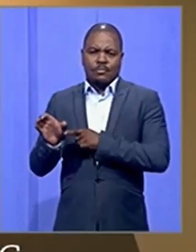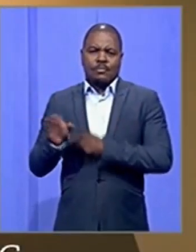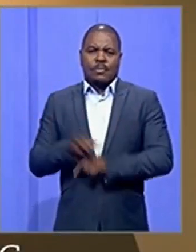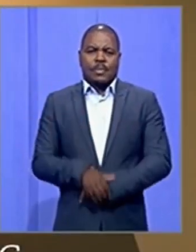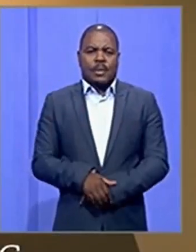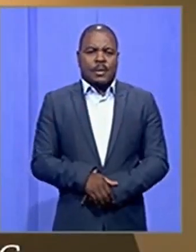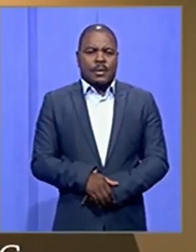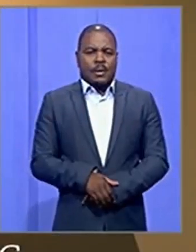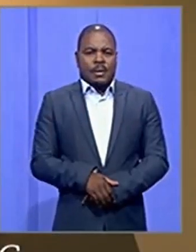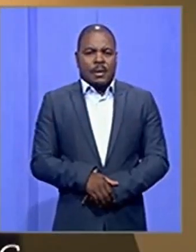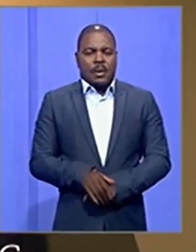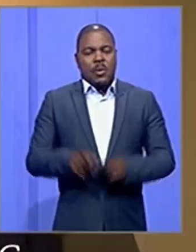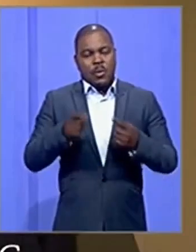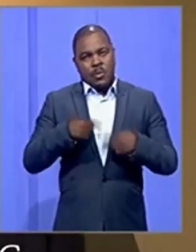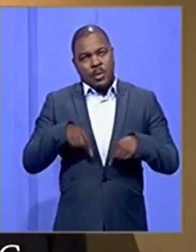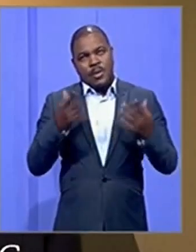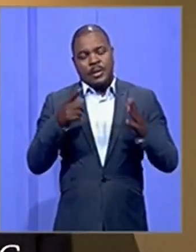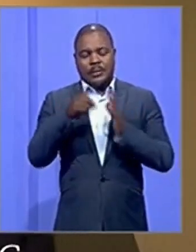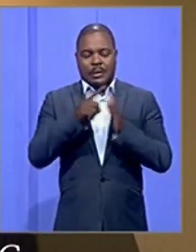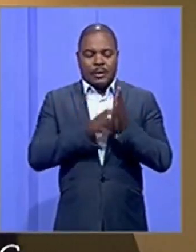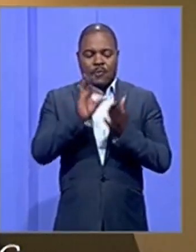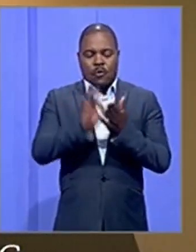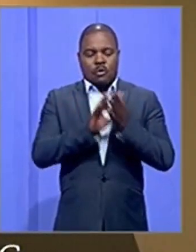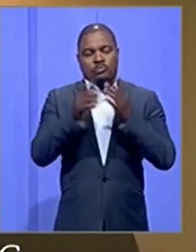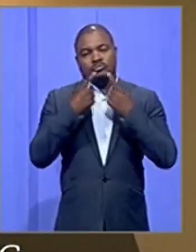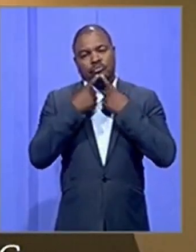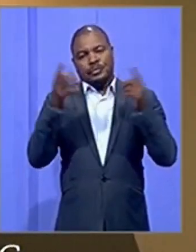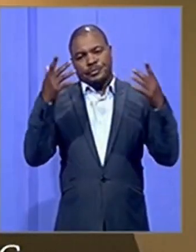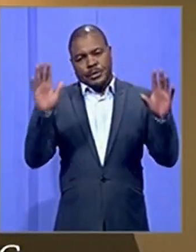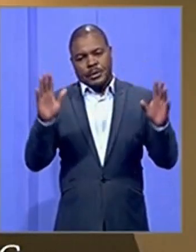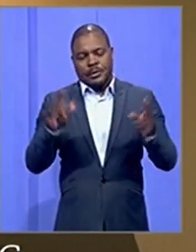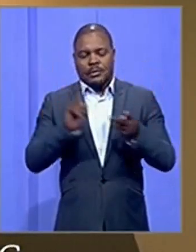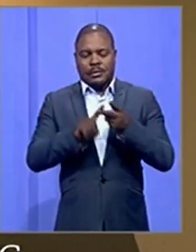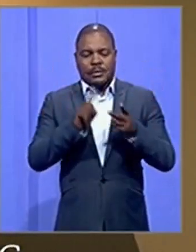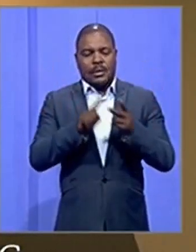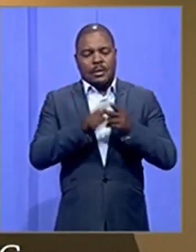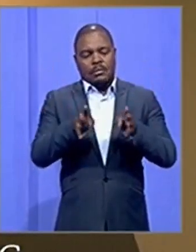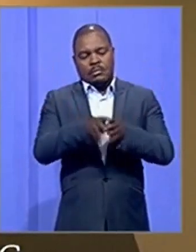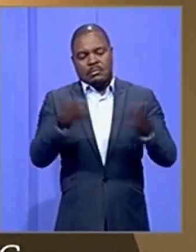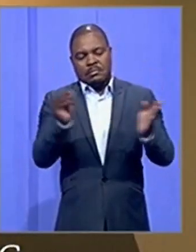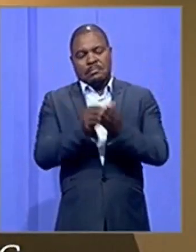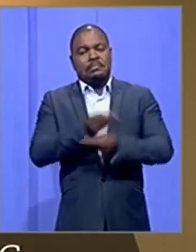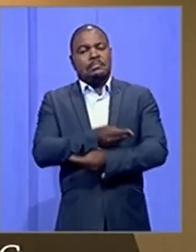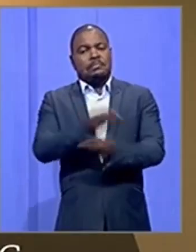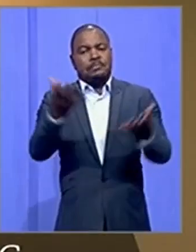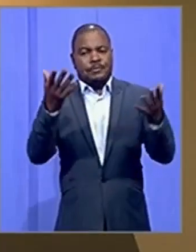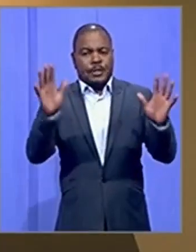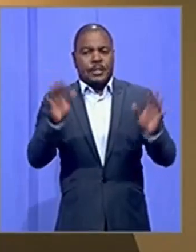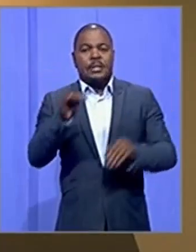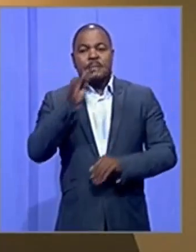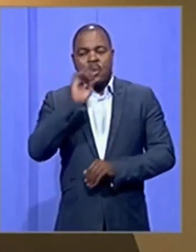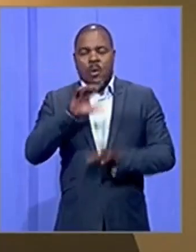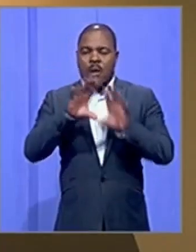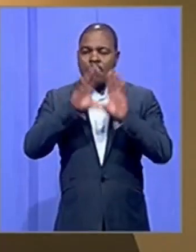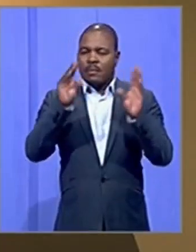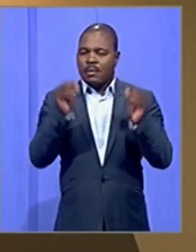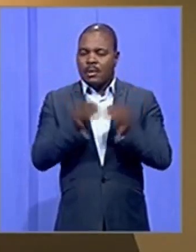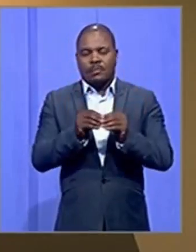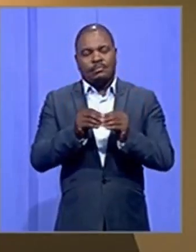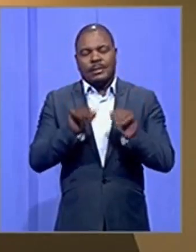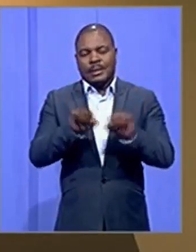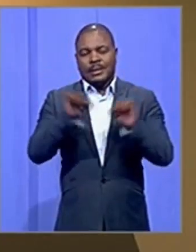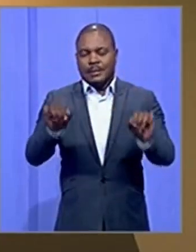I've made the announcement of the date for elections and the proclamation is now out. It basically means that it's all systems go.